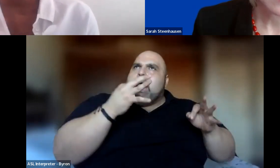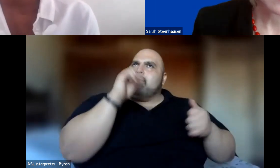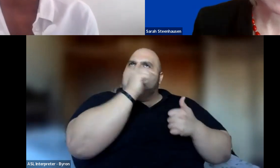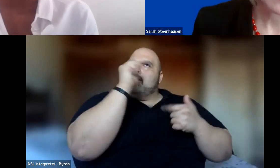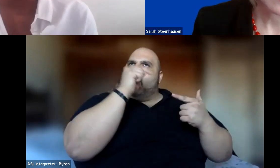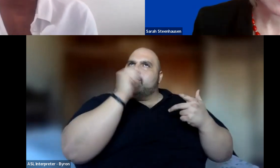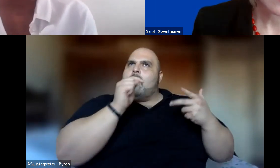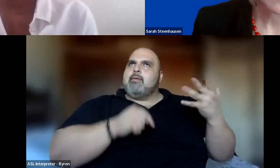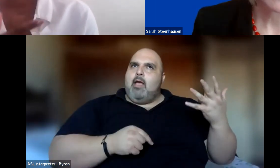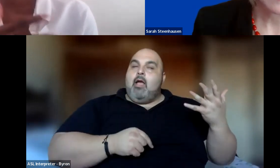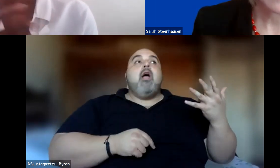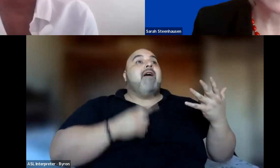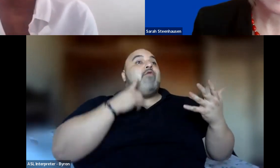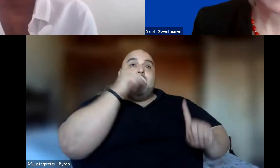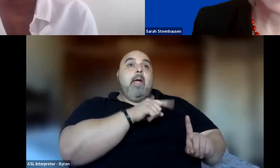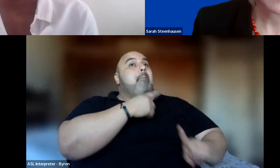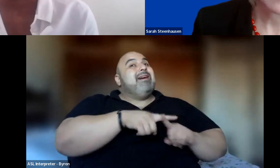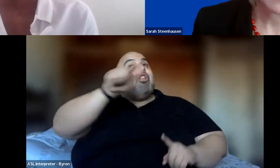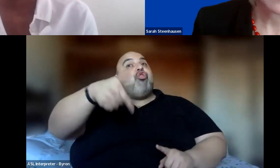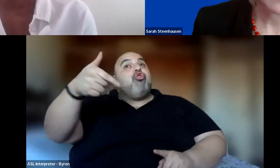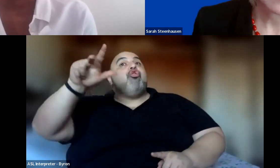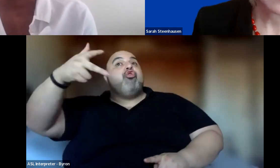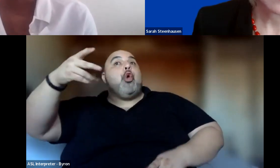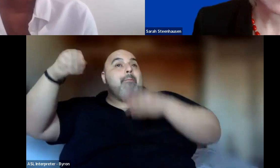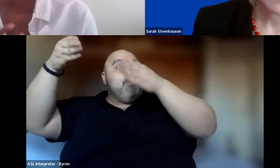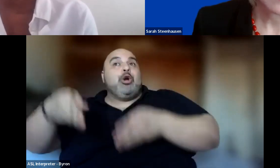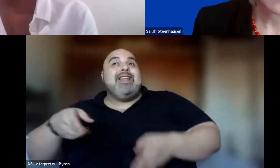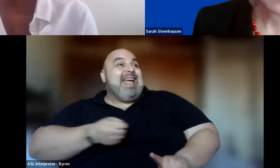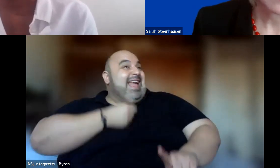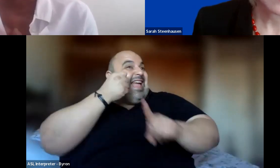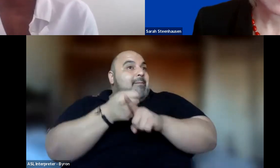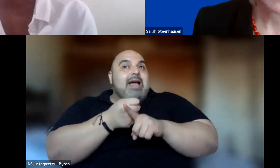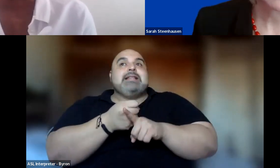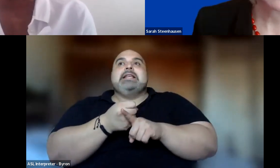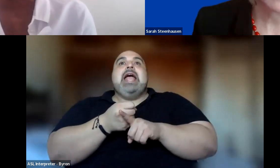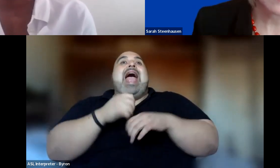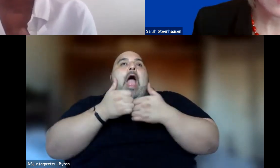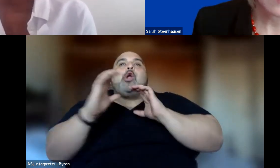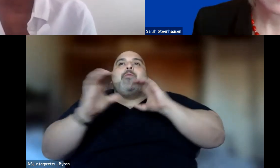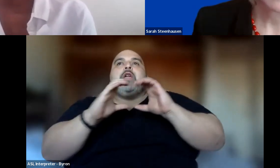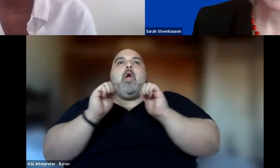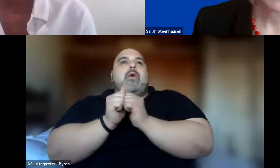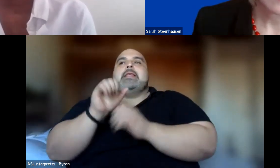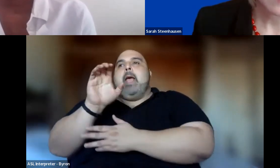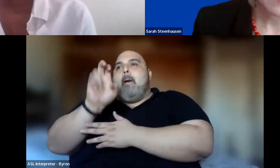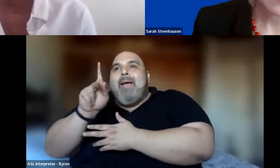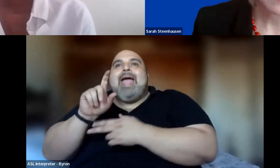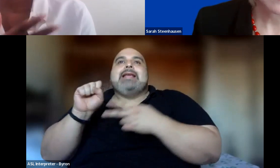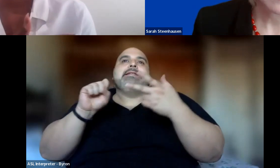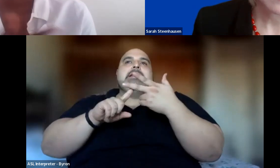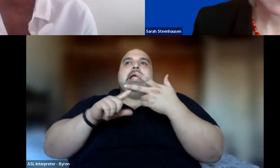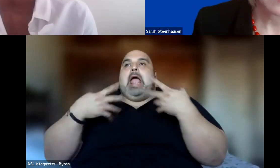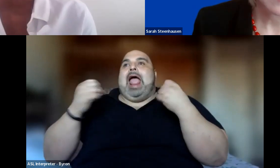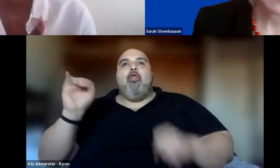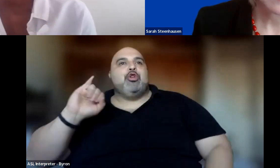but also for third parties, because a lot of this impacts the ability to communicate with banks, with health insurance, things like that.